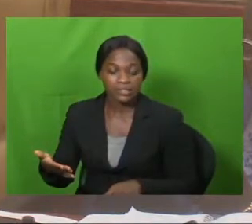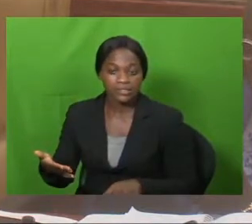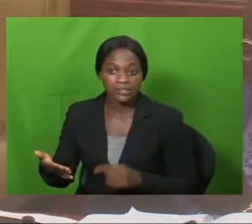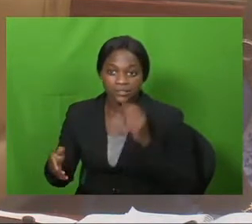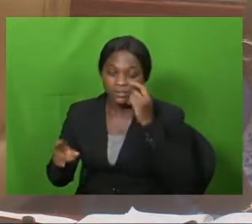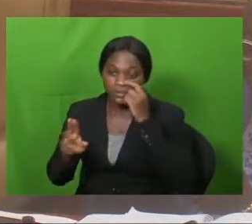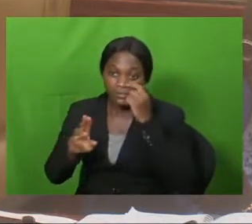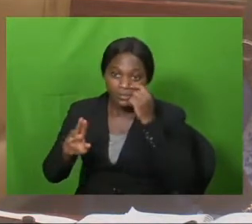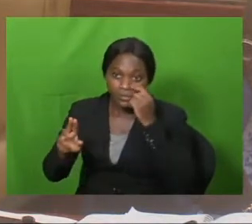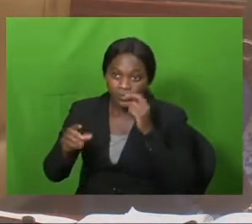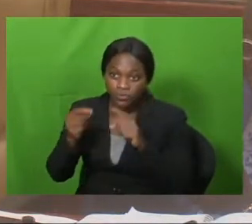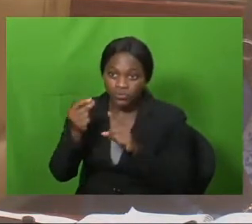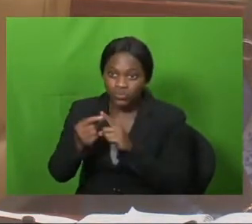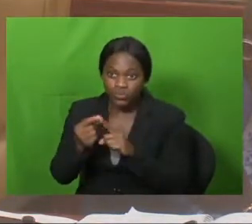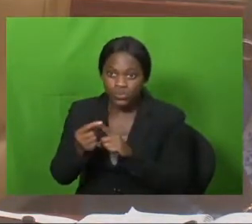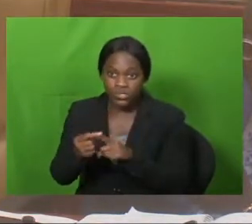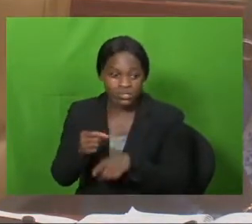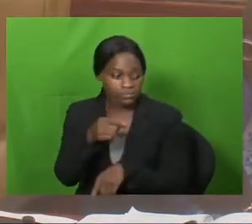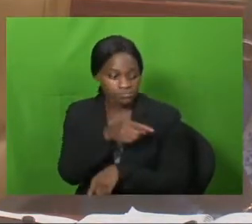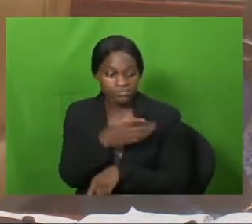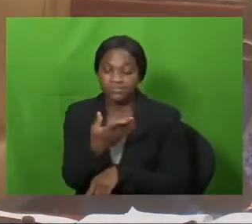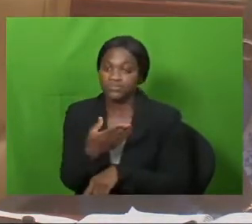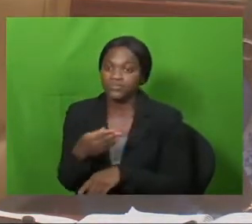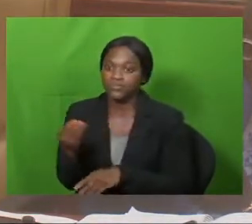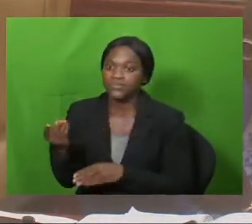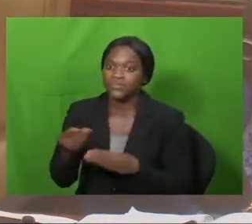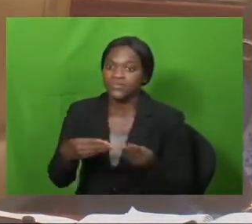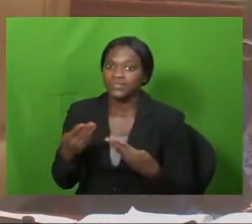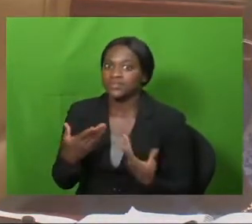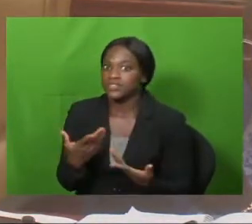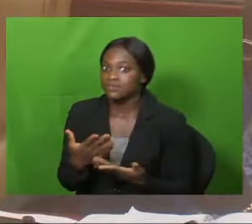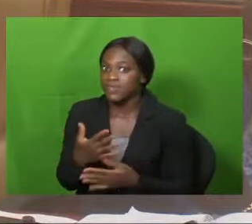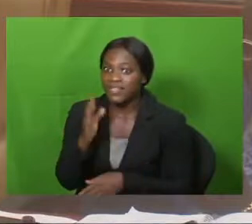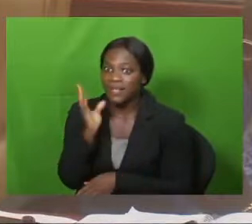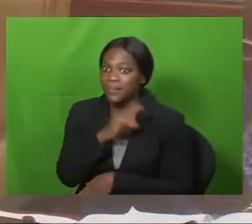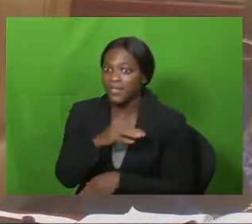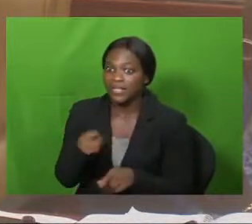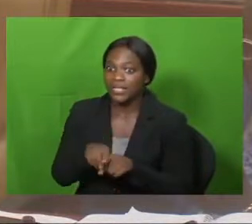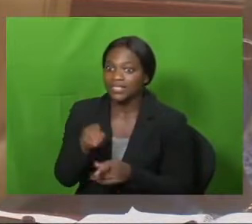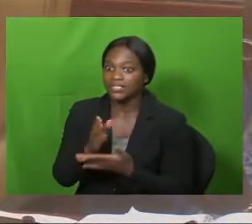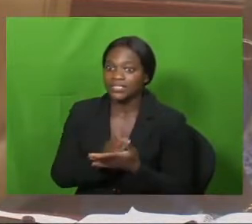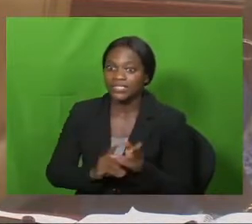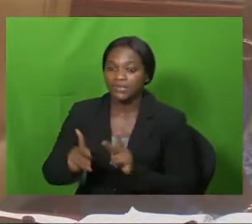use the words that to spend profligately, as some